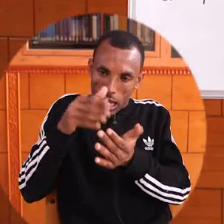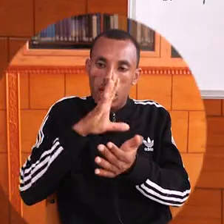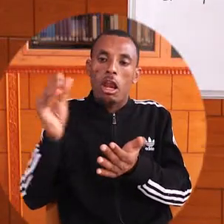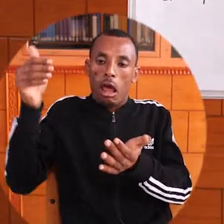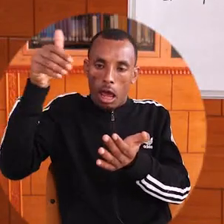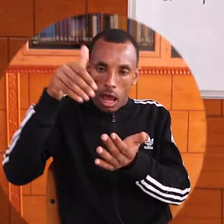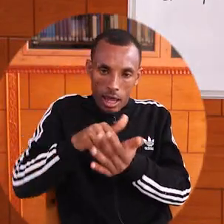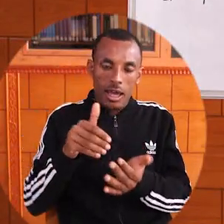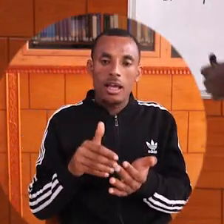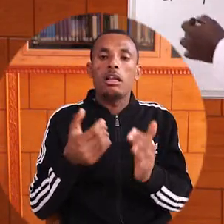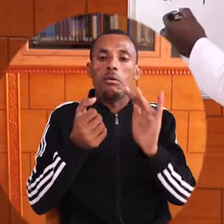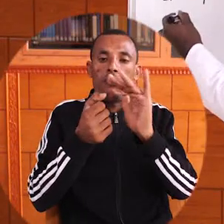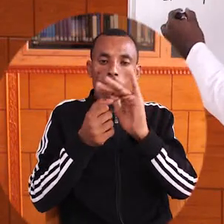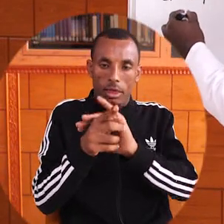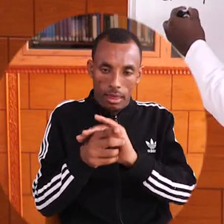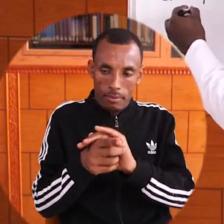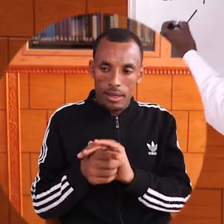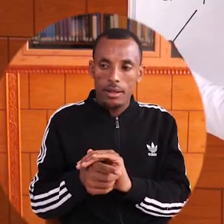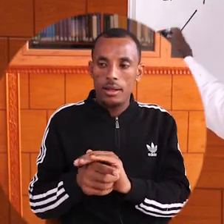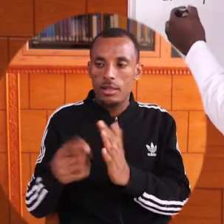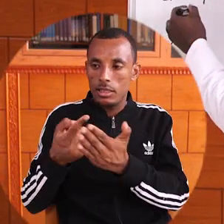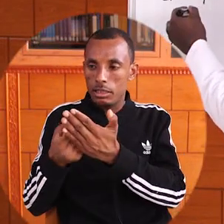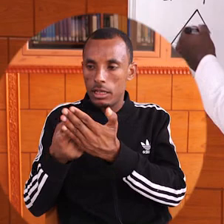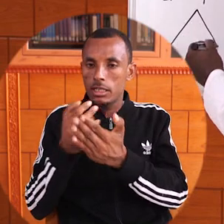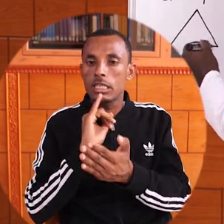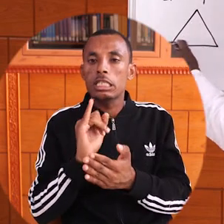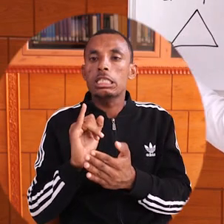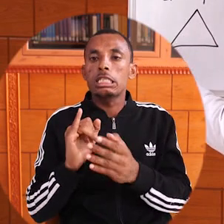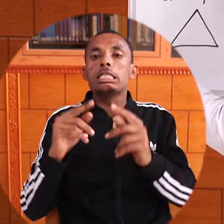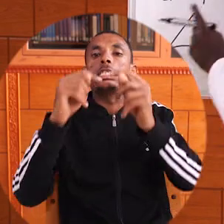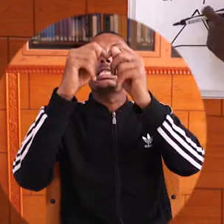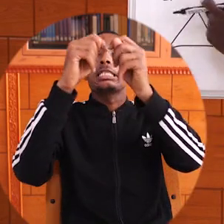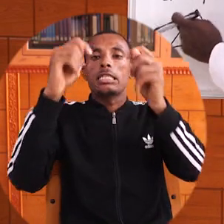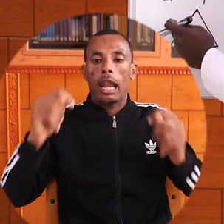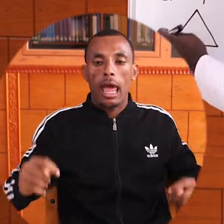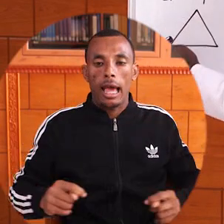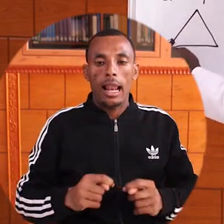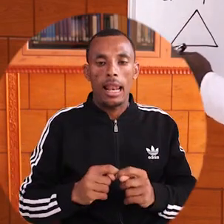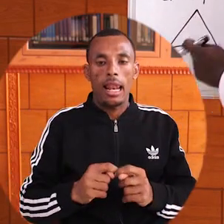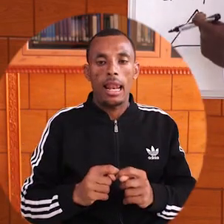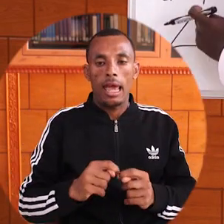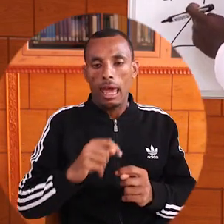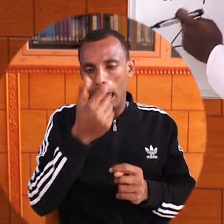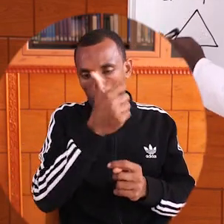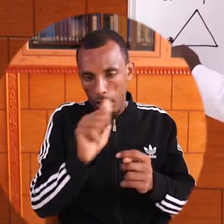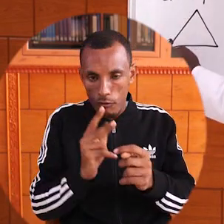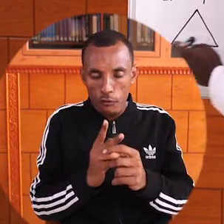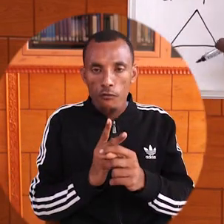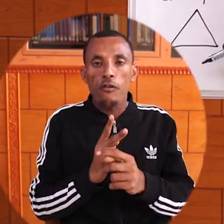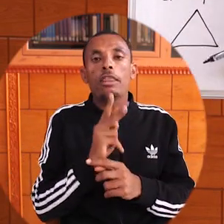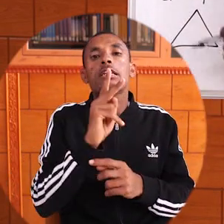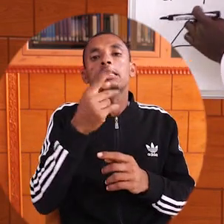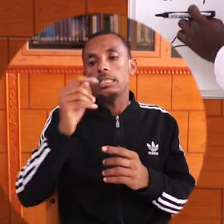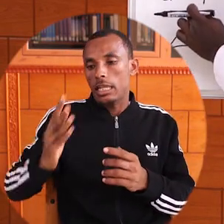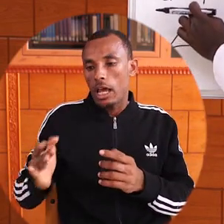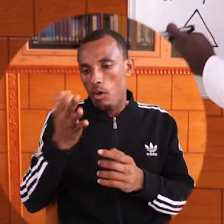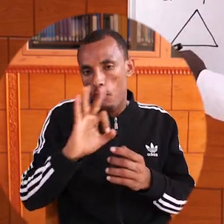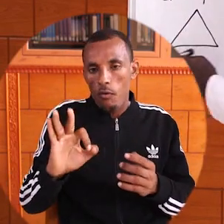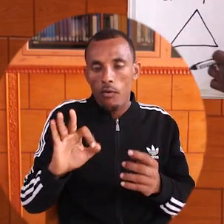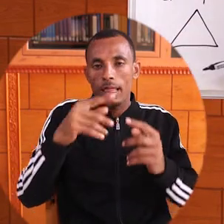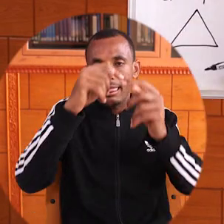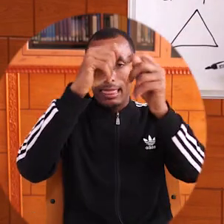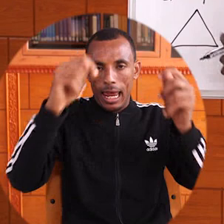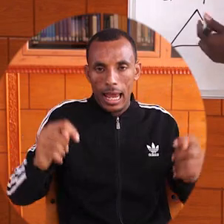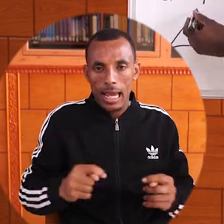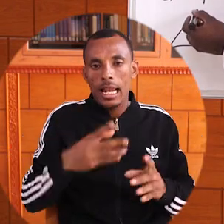let me take one example. This is a triangle. At any vertex, the side of the triangle does not